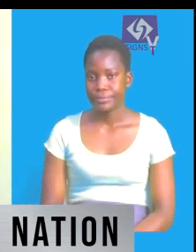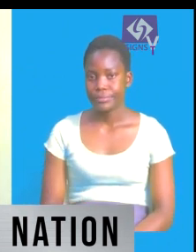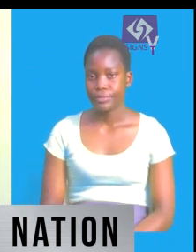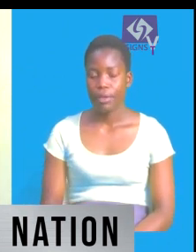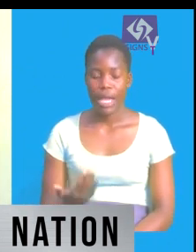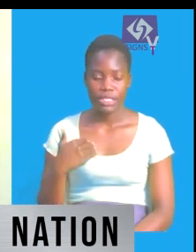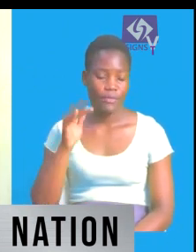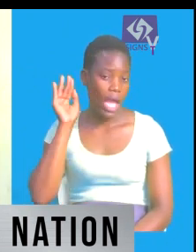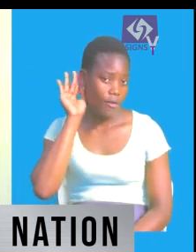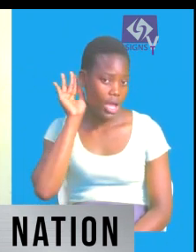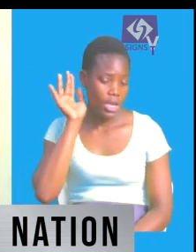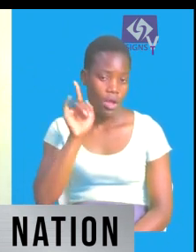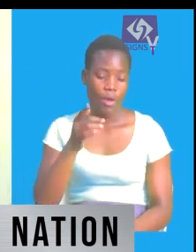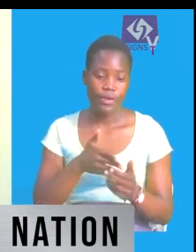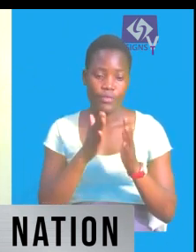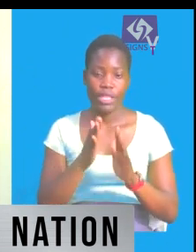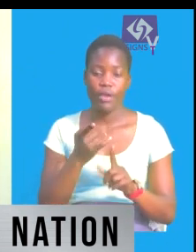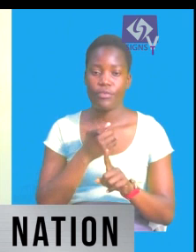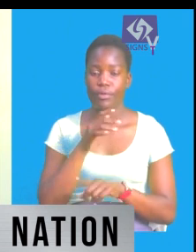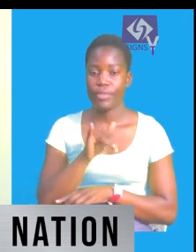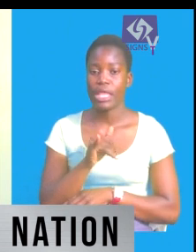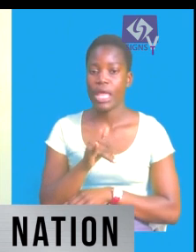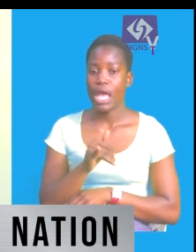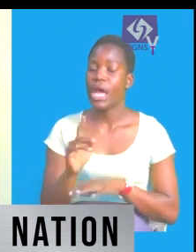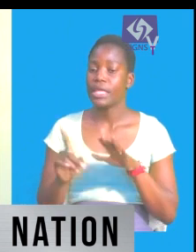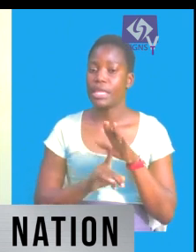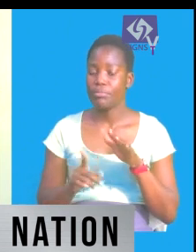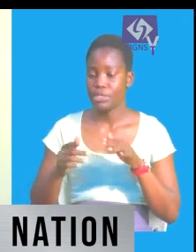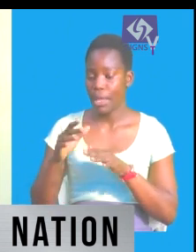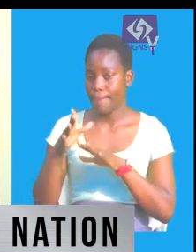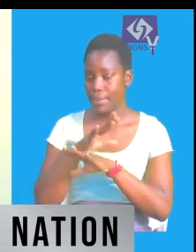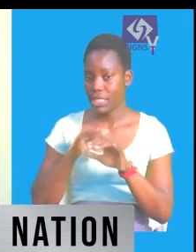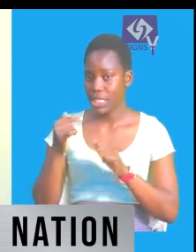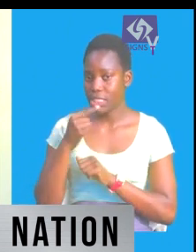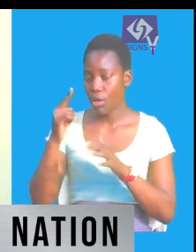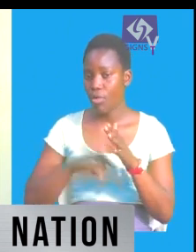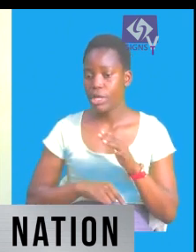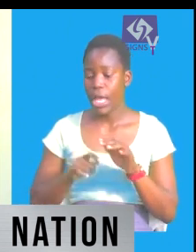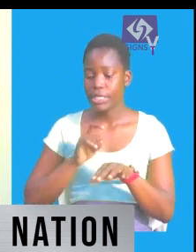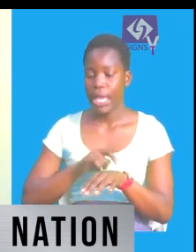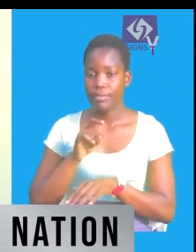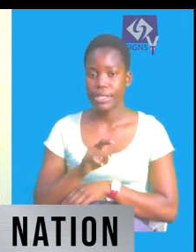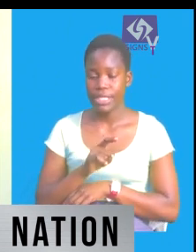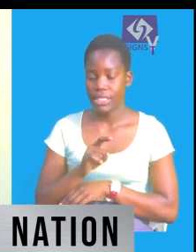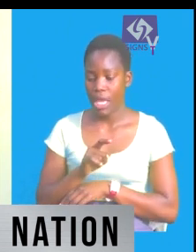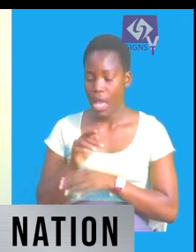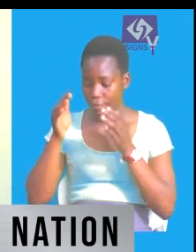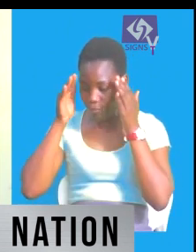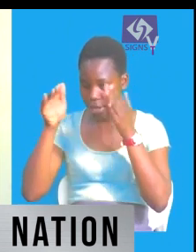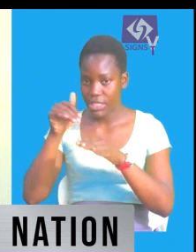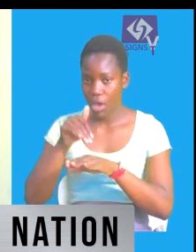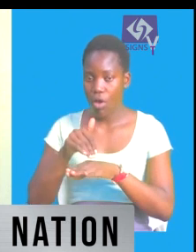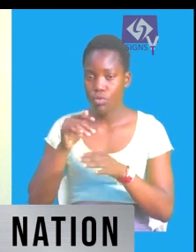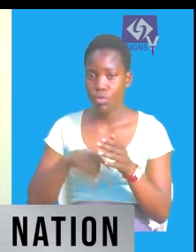I've heard one of the leaders from there, in fact, the deputy president, saying that this time they're not just focusing on